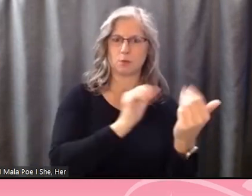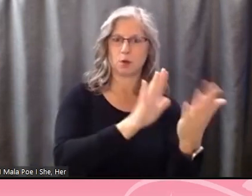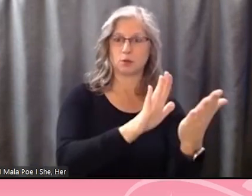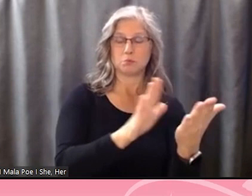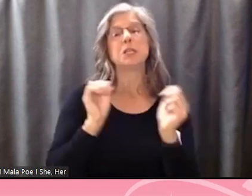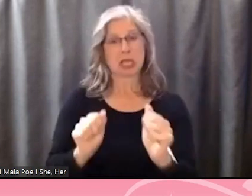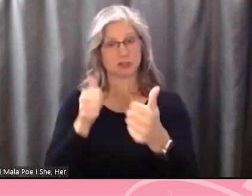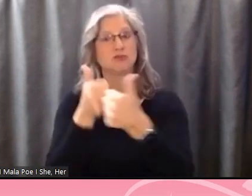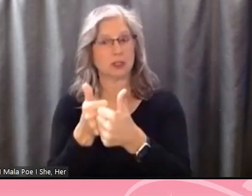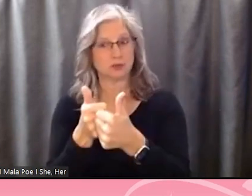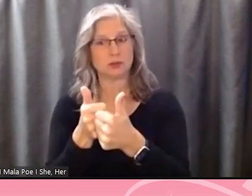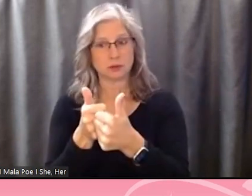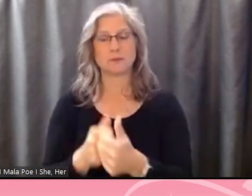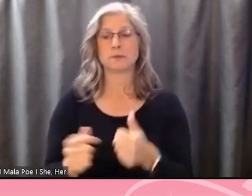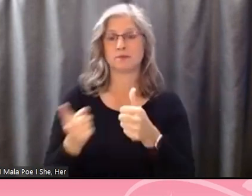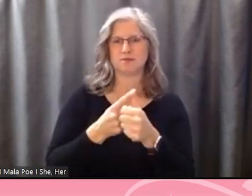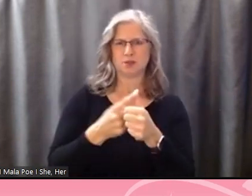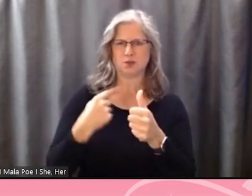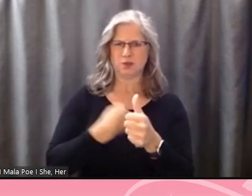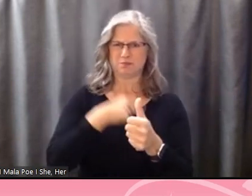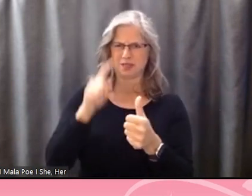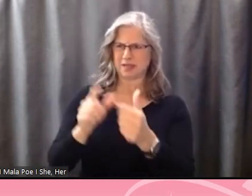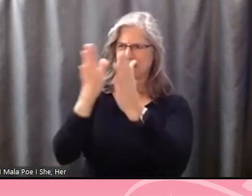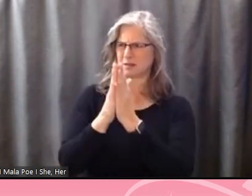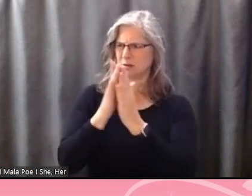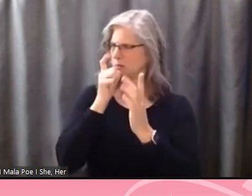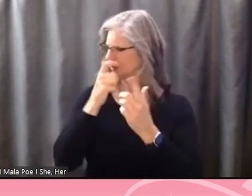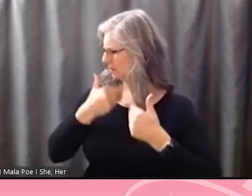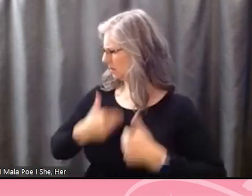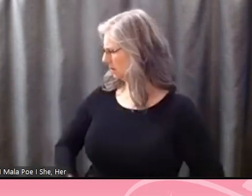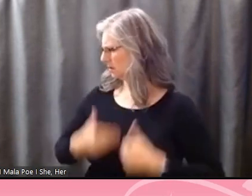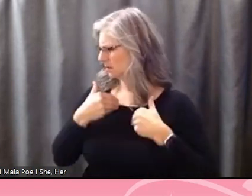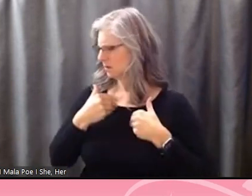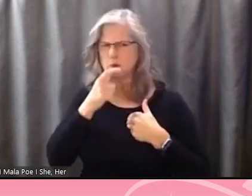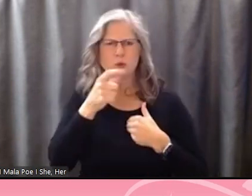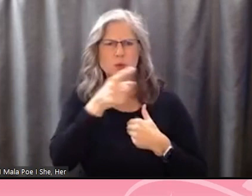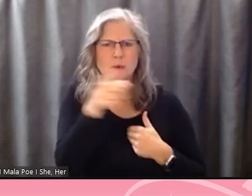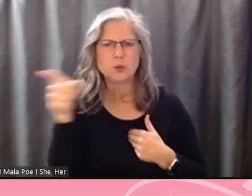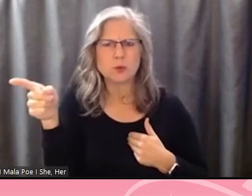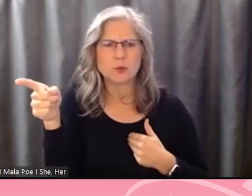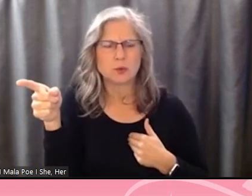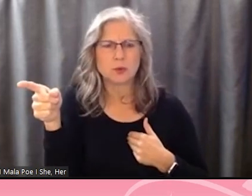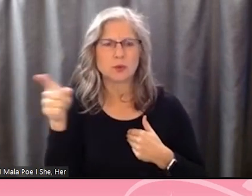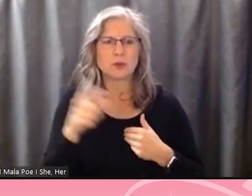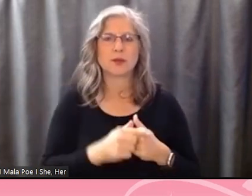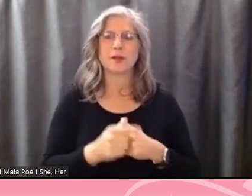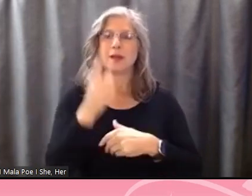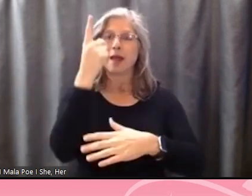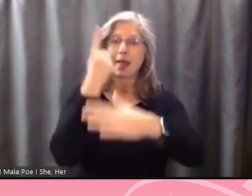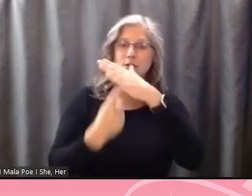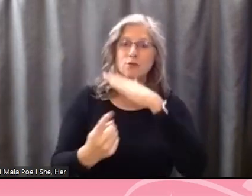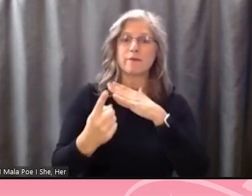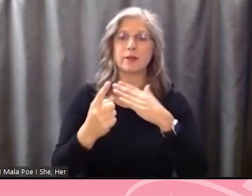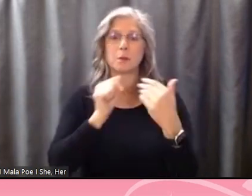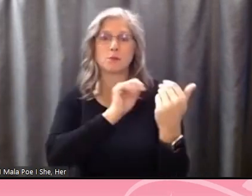challenging because first we have to ask, who am I? Who are you? The ethnographic